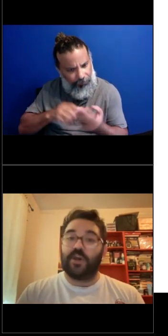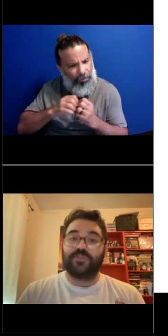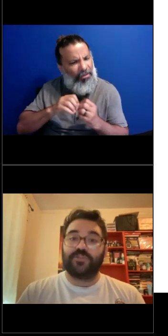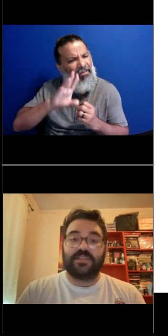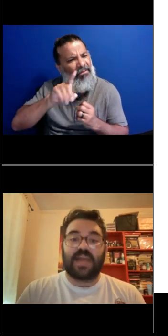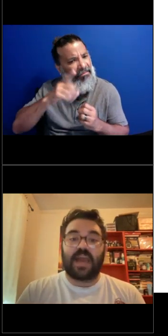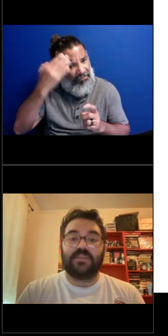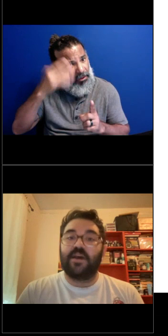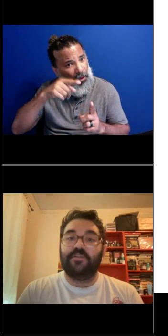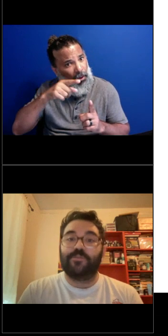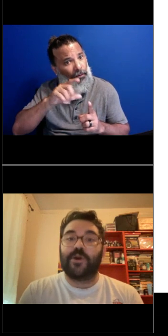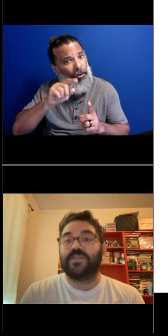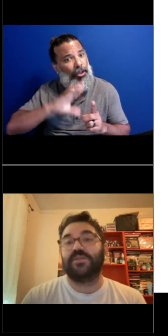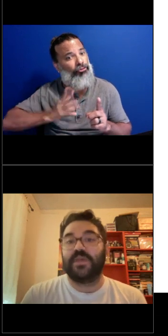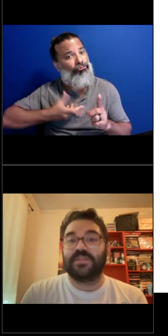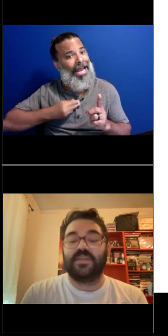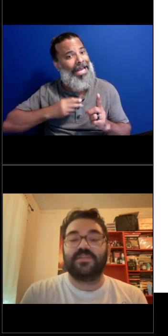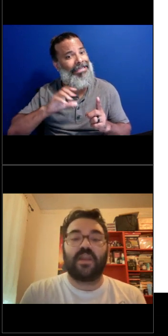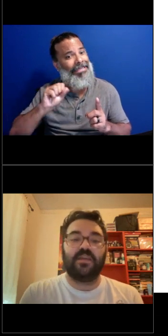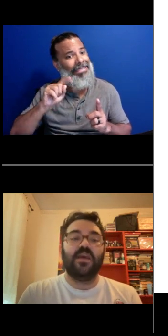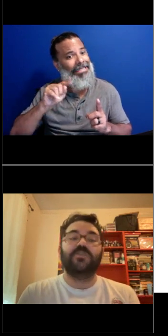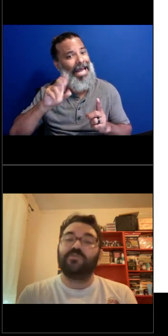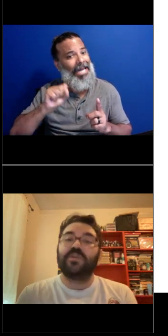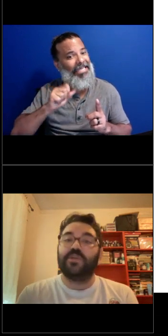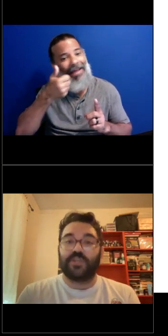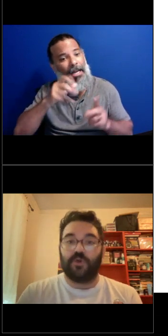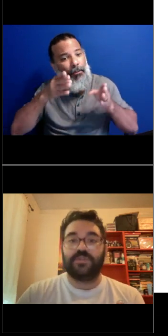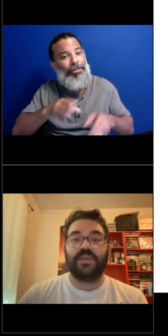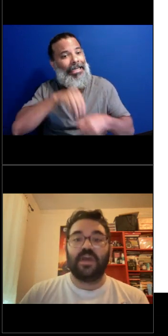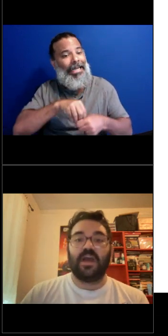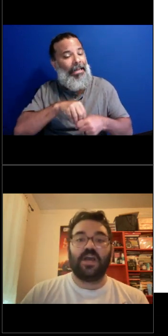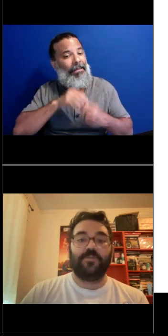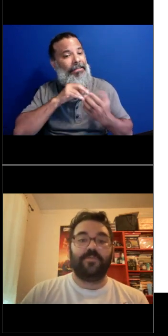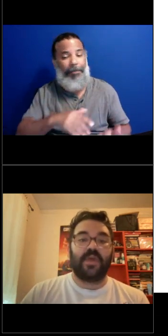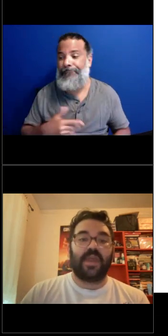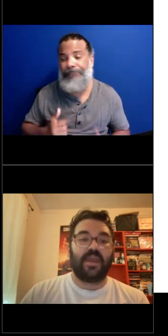actually know the trans status of the participants in this study? Generally, we don't.